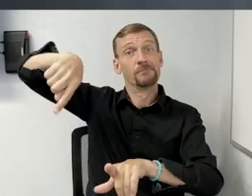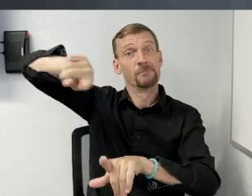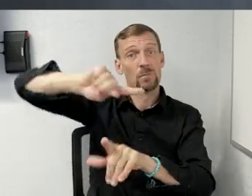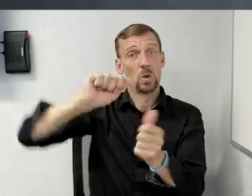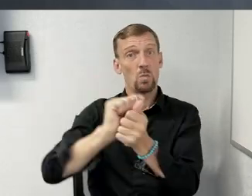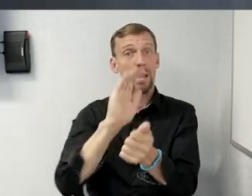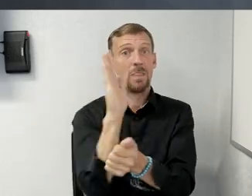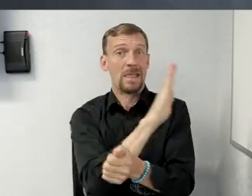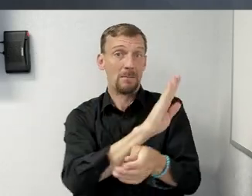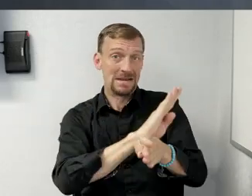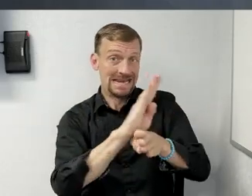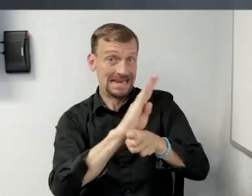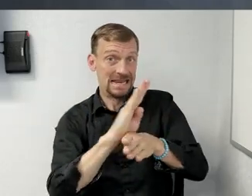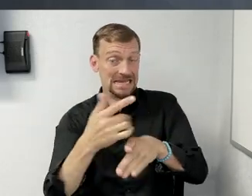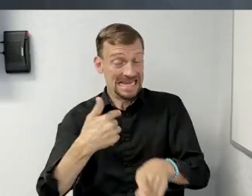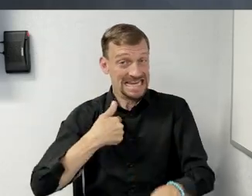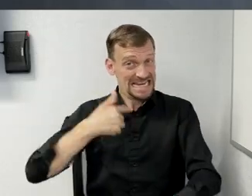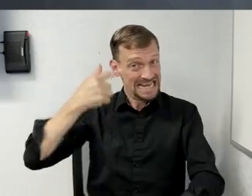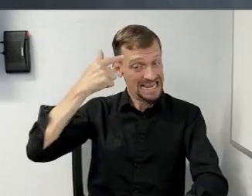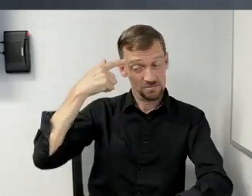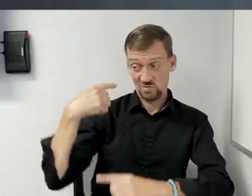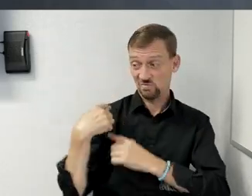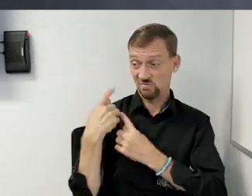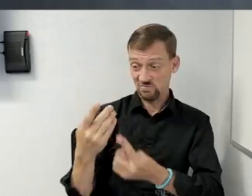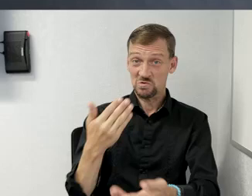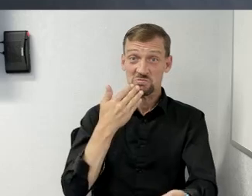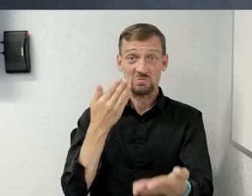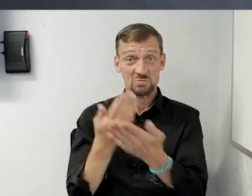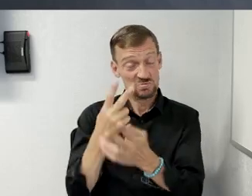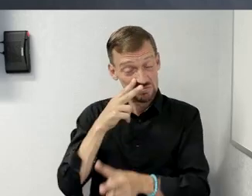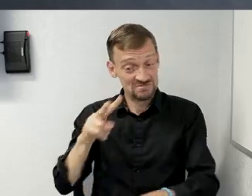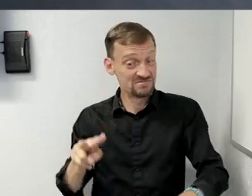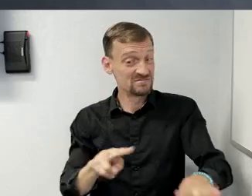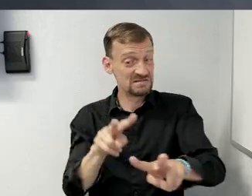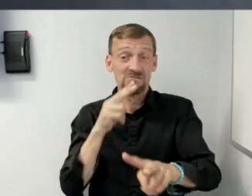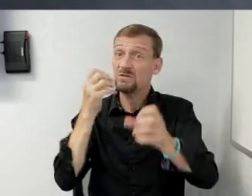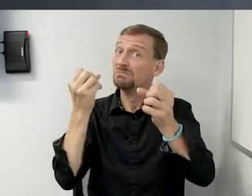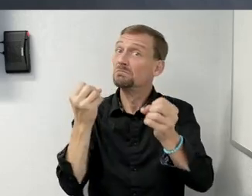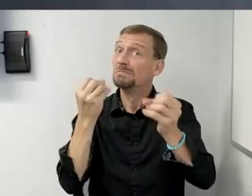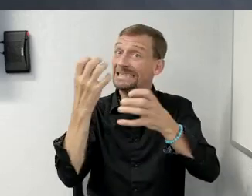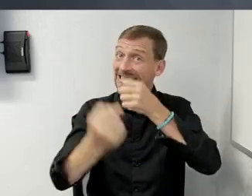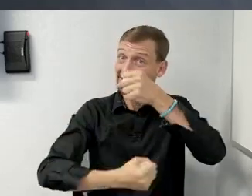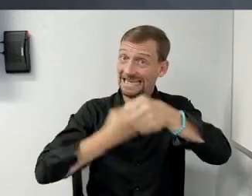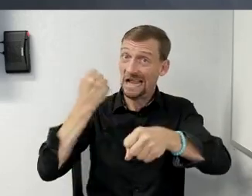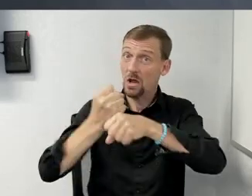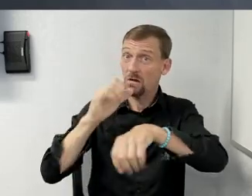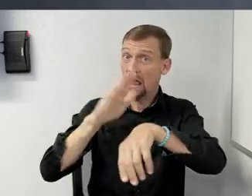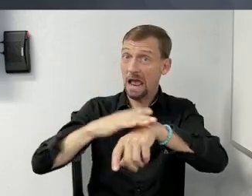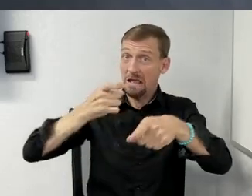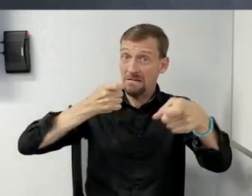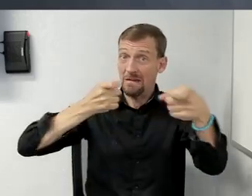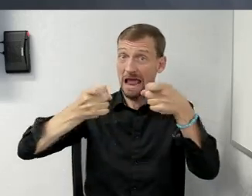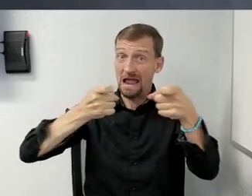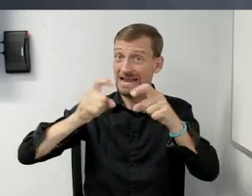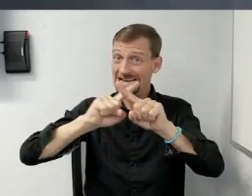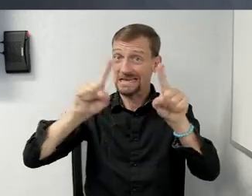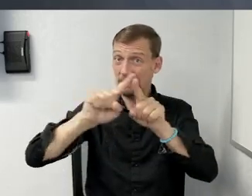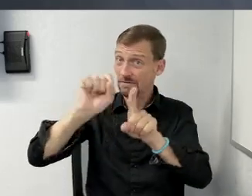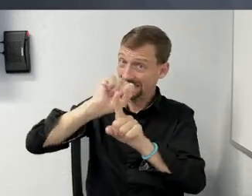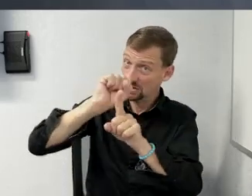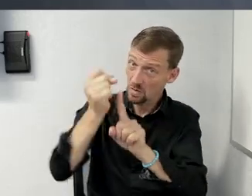So I think I've had a pretty good observation for a number of years on management in a lot of different